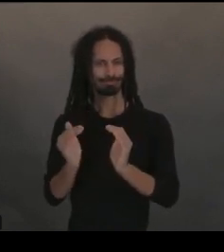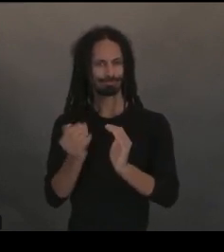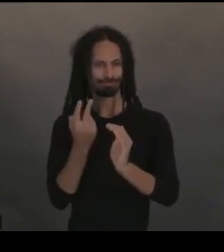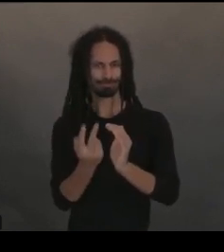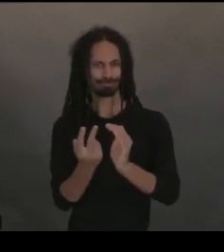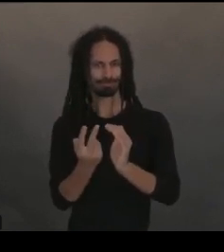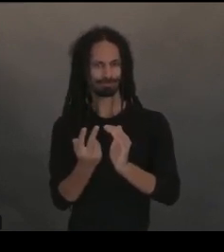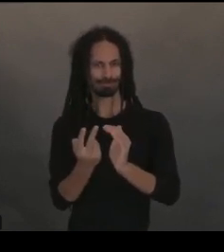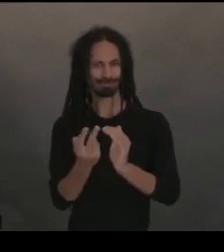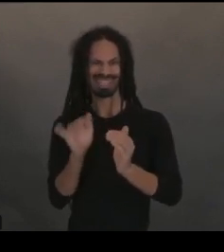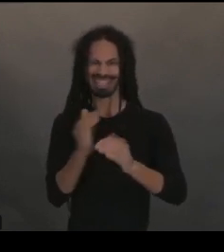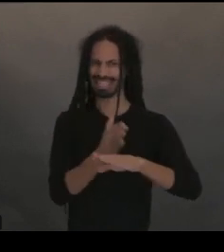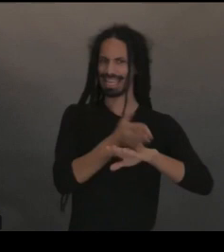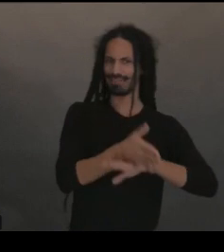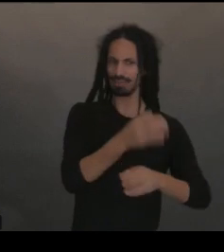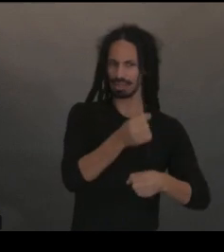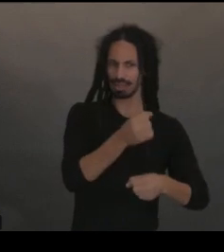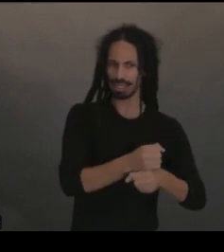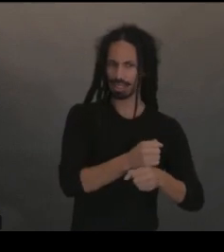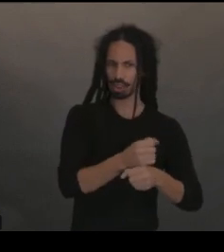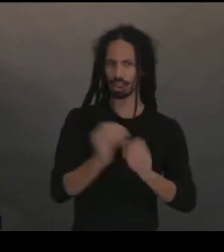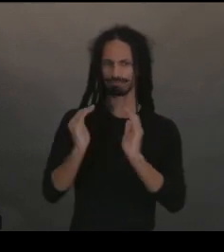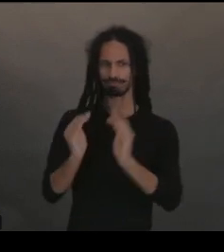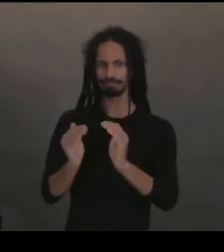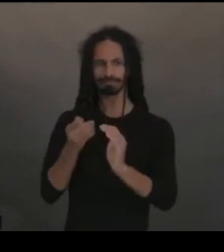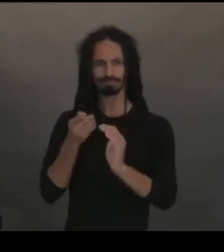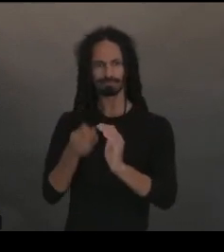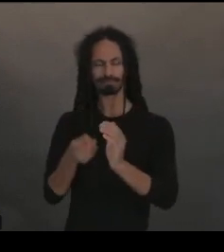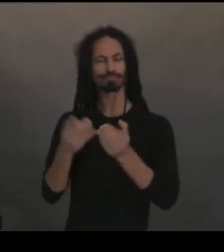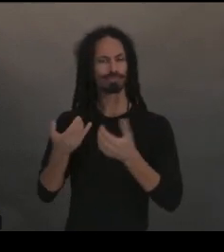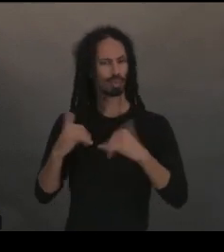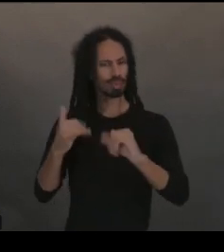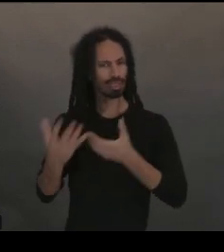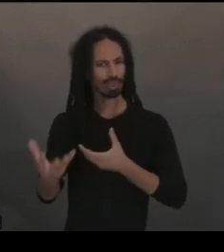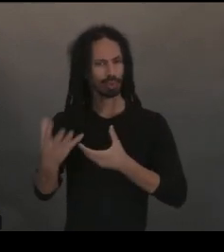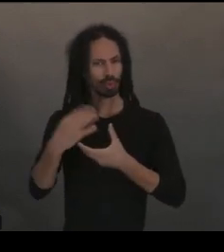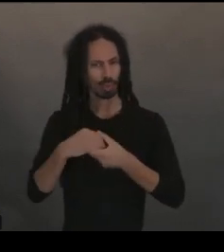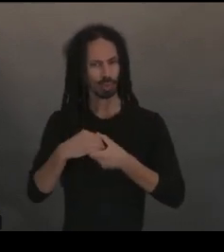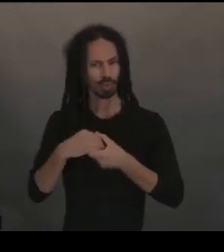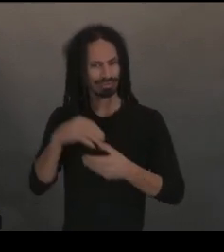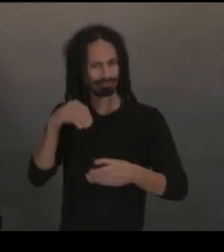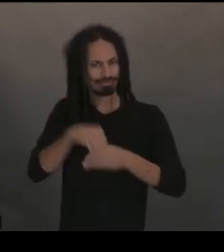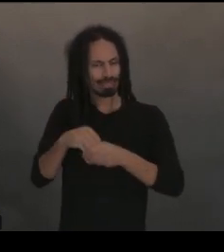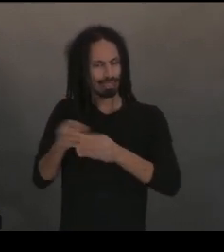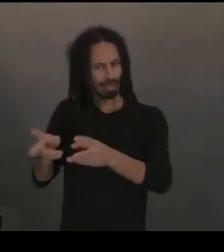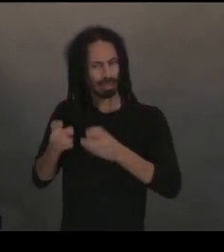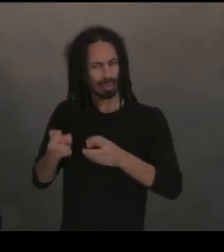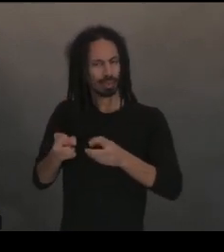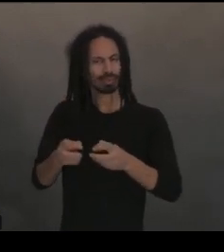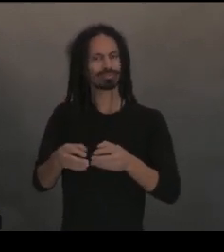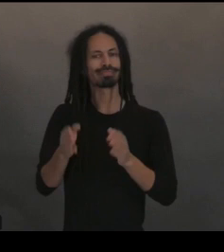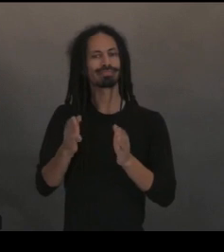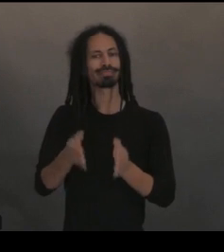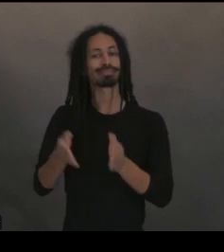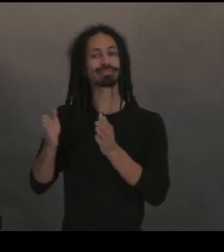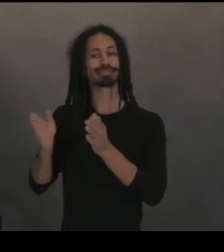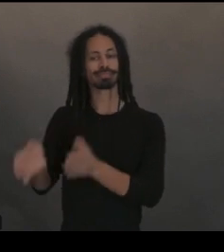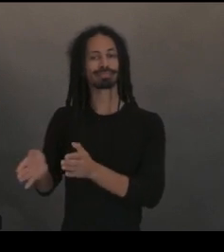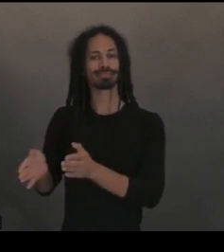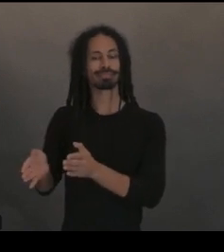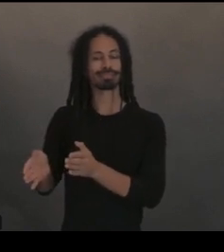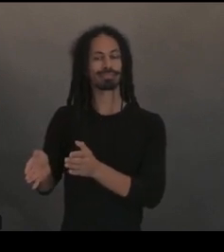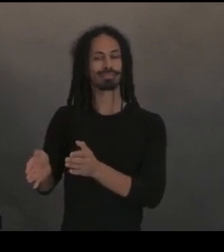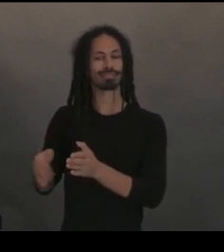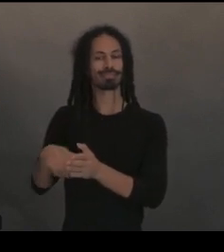year. We had the issue number. So we include that in our source element. And then followed by